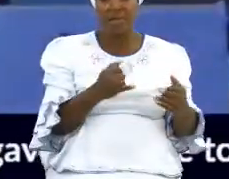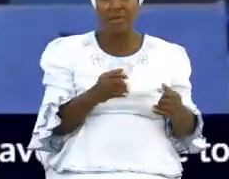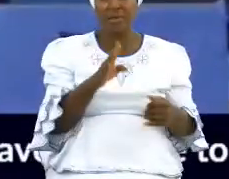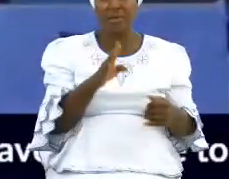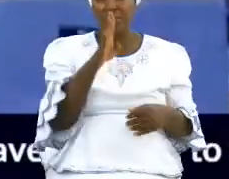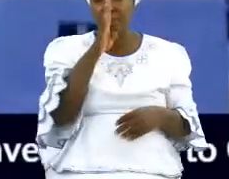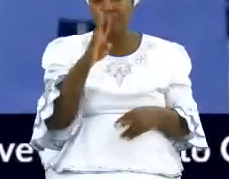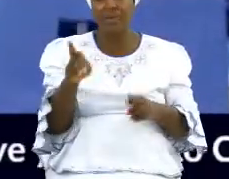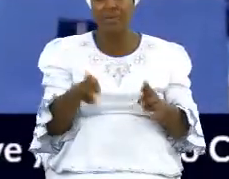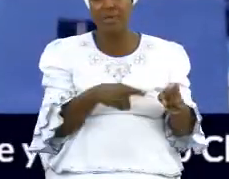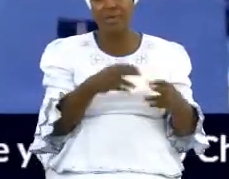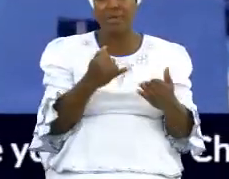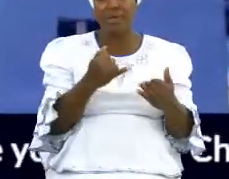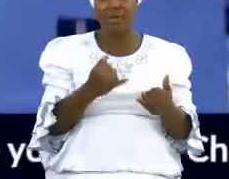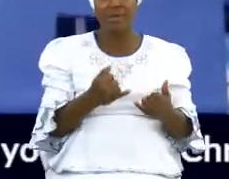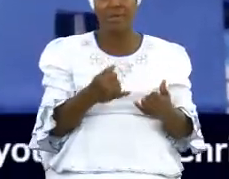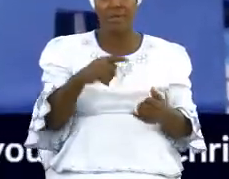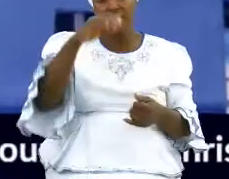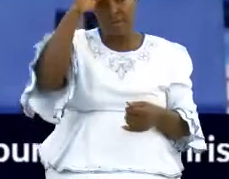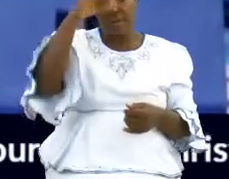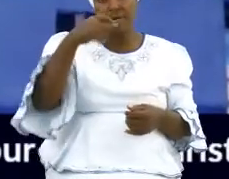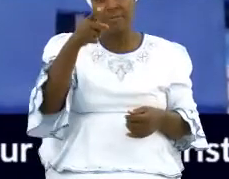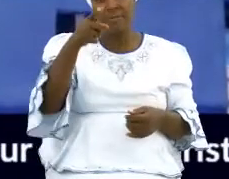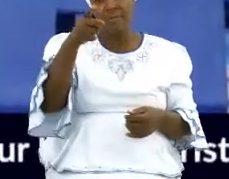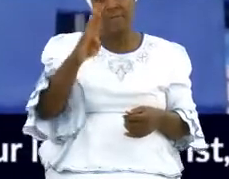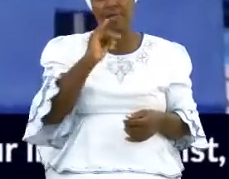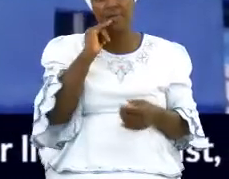Get ready now. The man of God is here now.